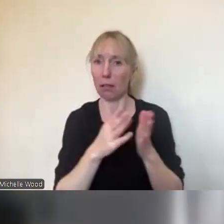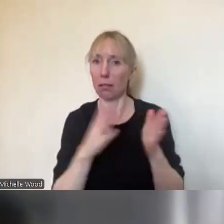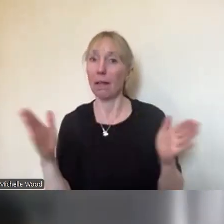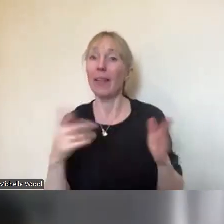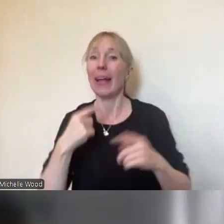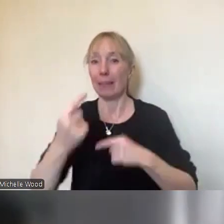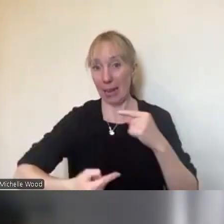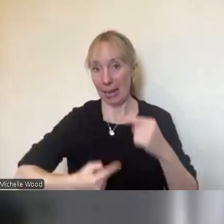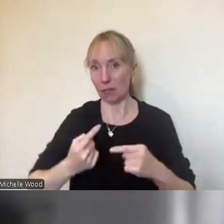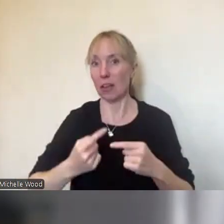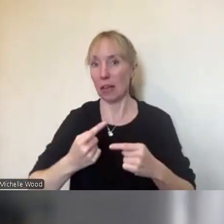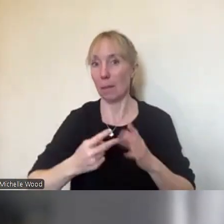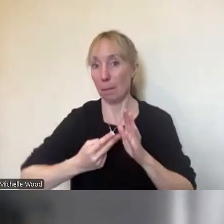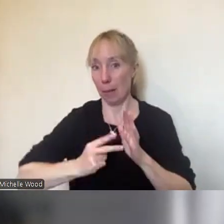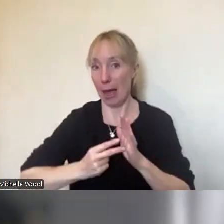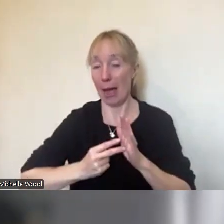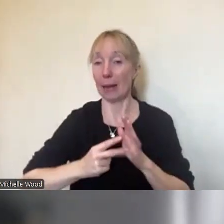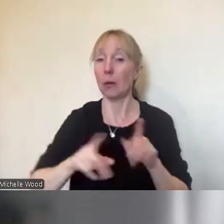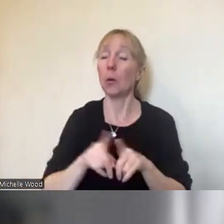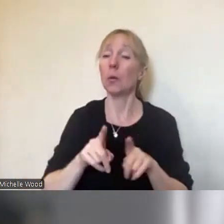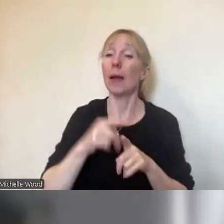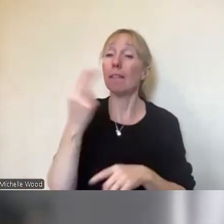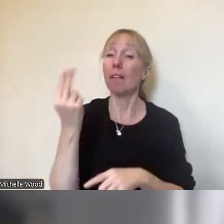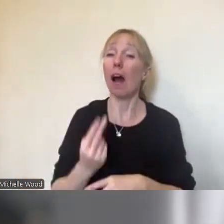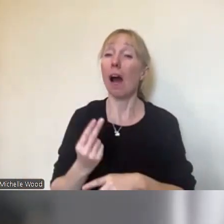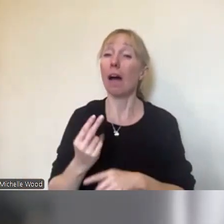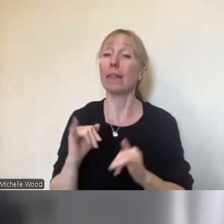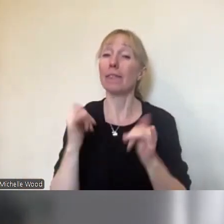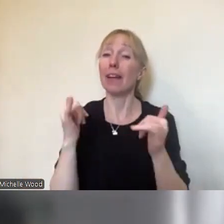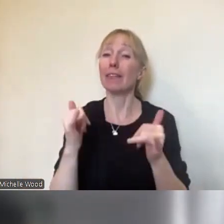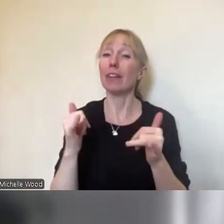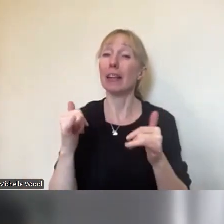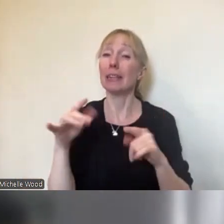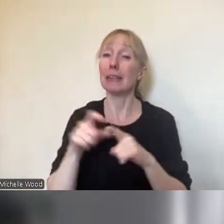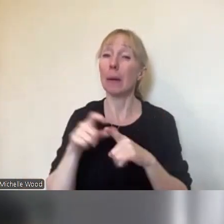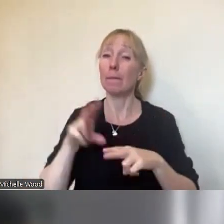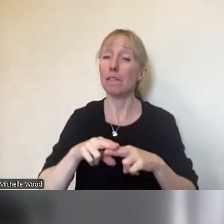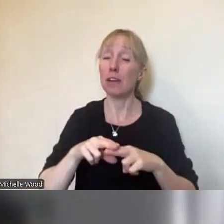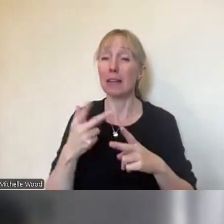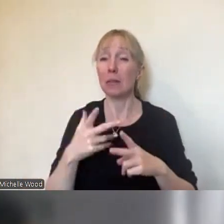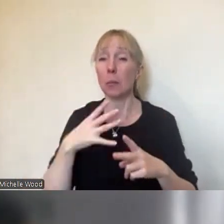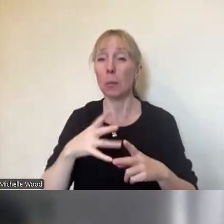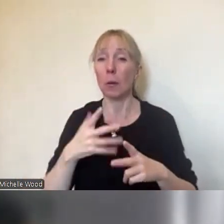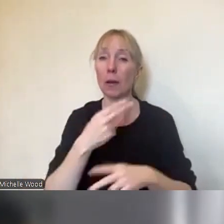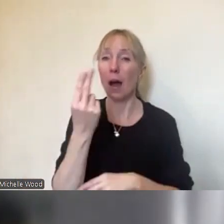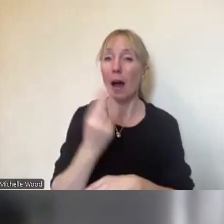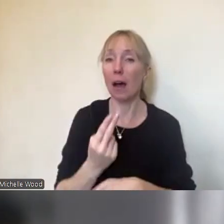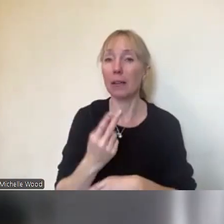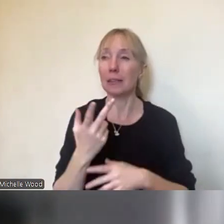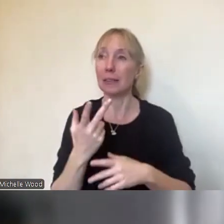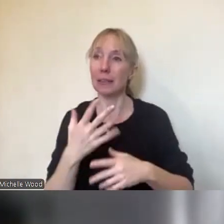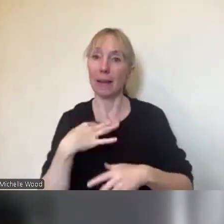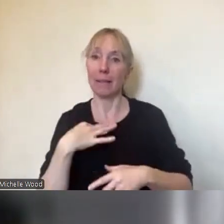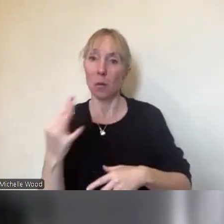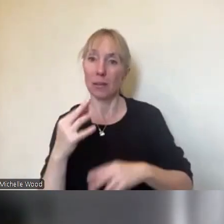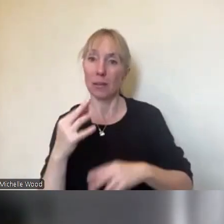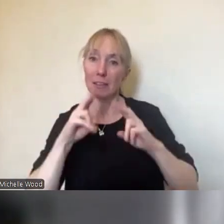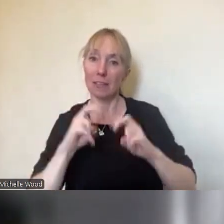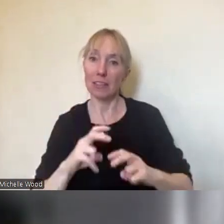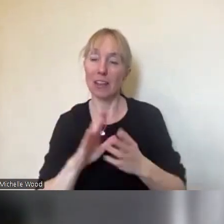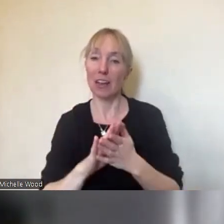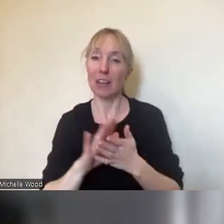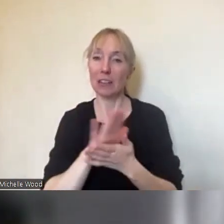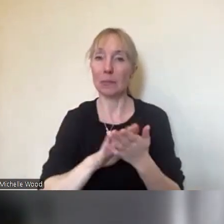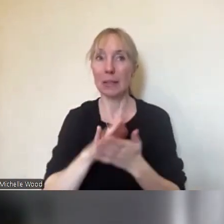we're currently looking at putting on, engaging some artists and some volunteers to do research, and then some artists. So they could be